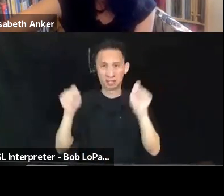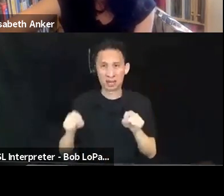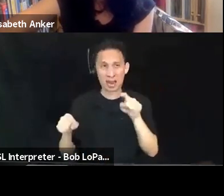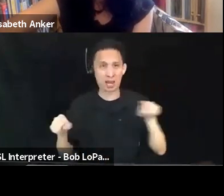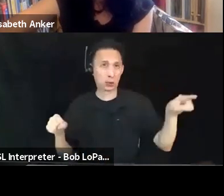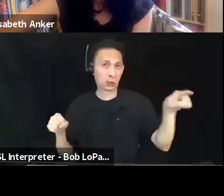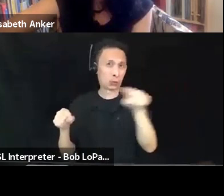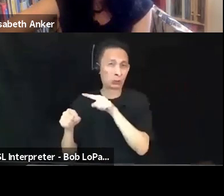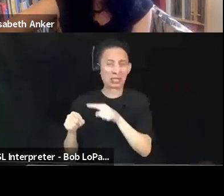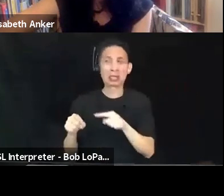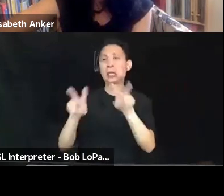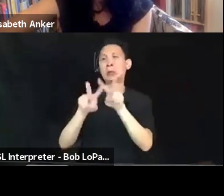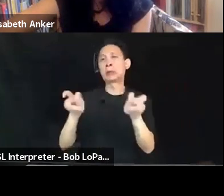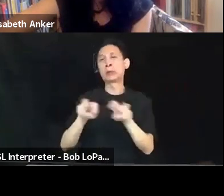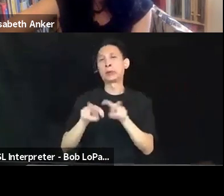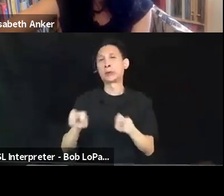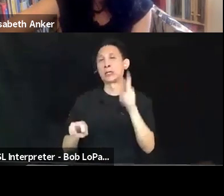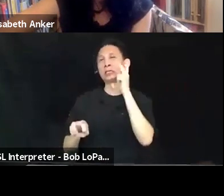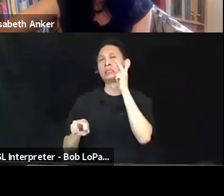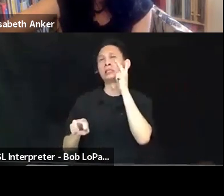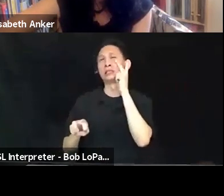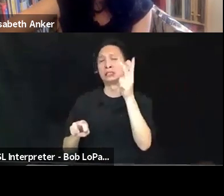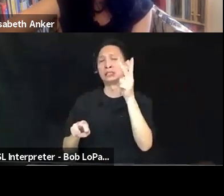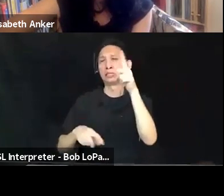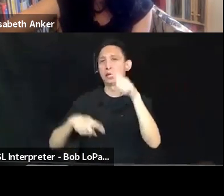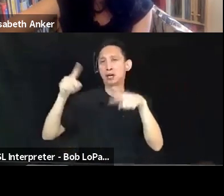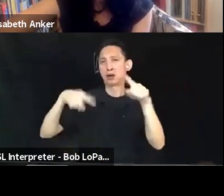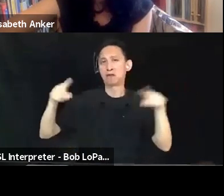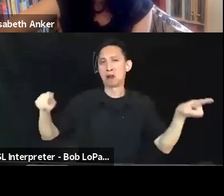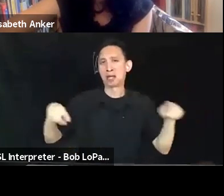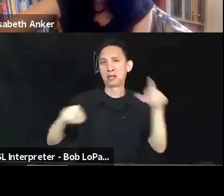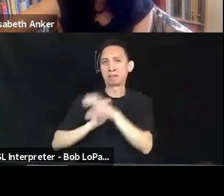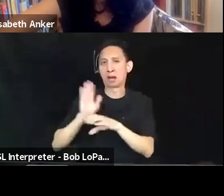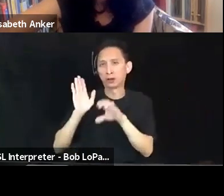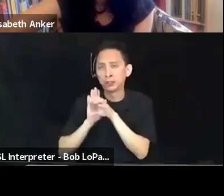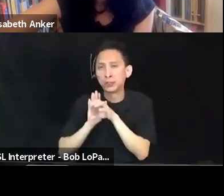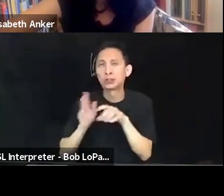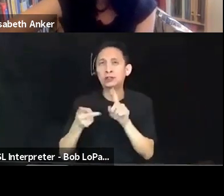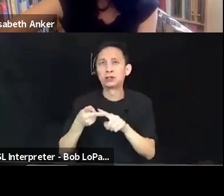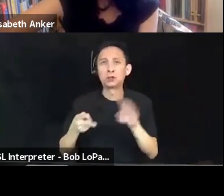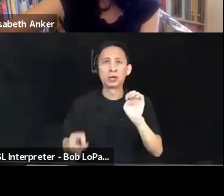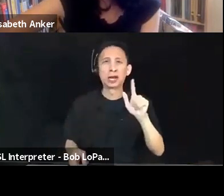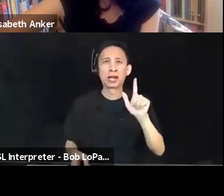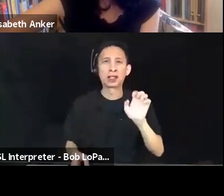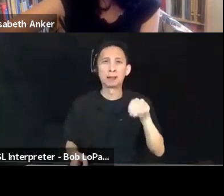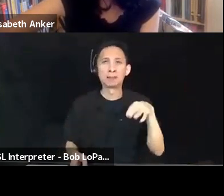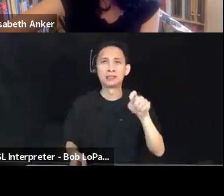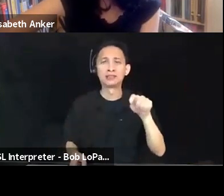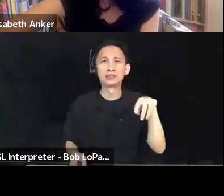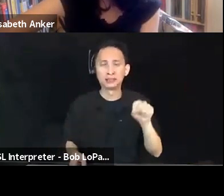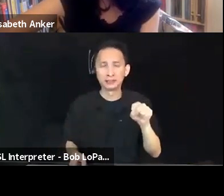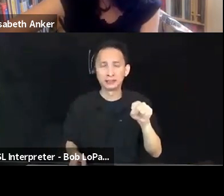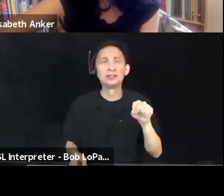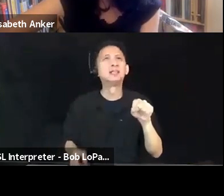and sort of people should, the panelists should feel free to weigh in, sort of in relation